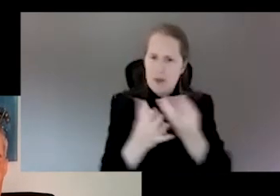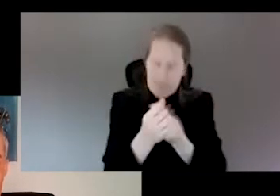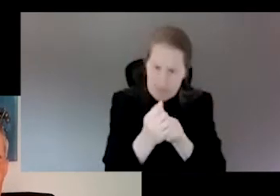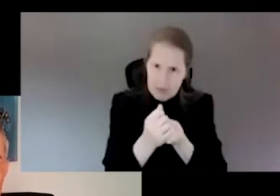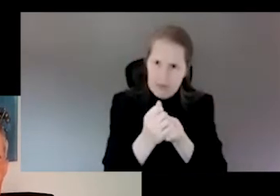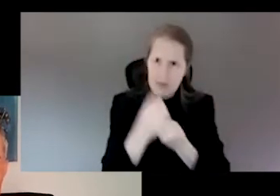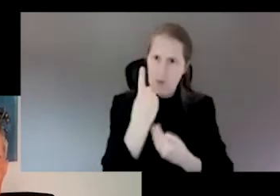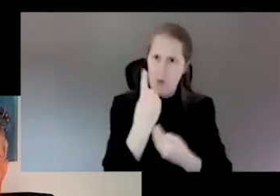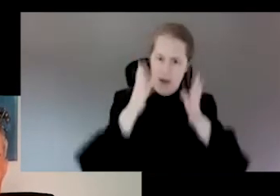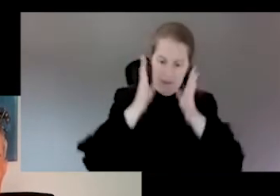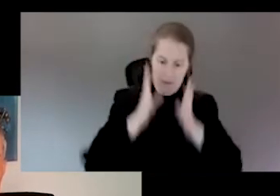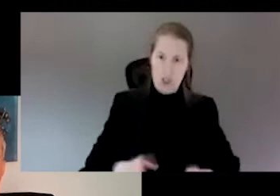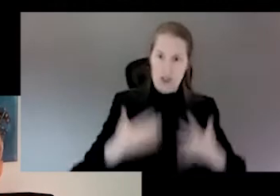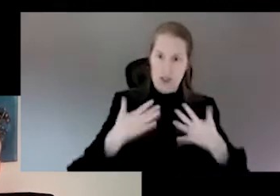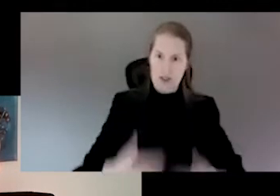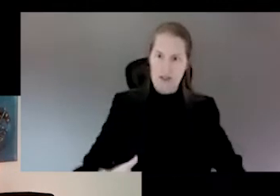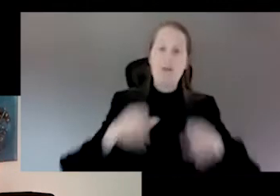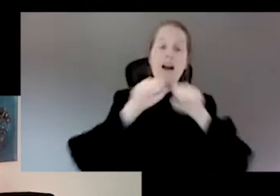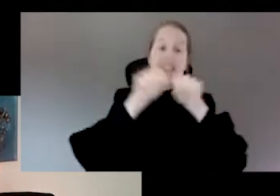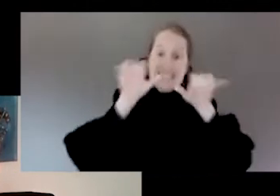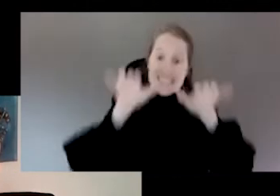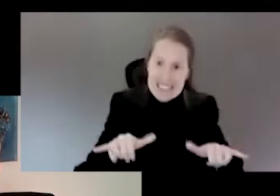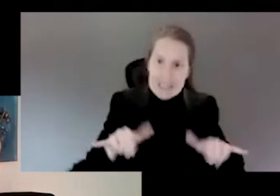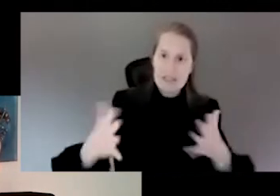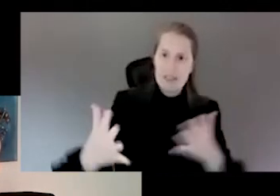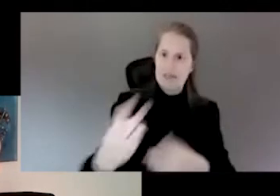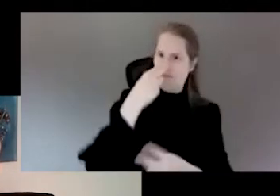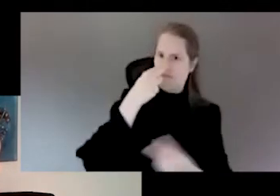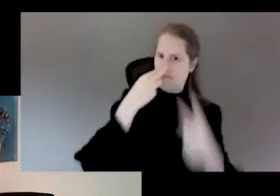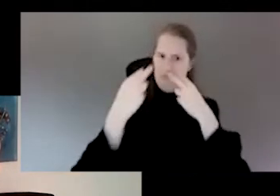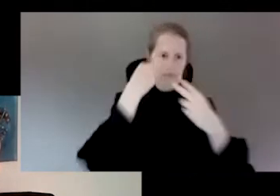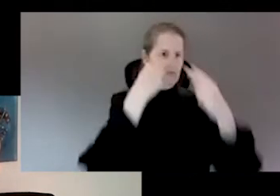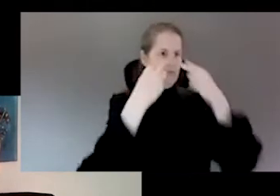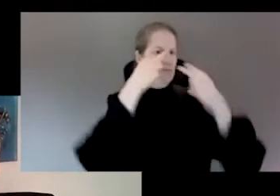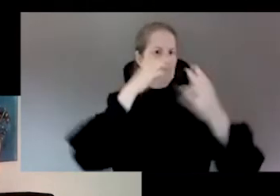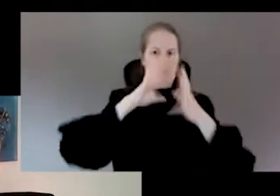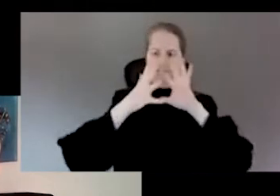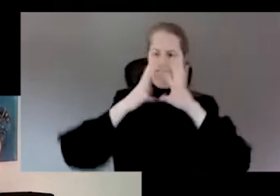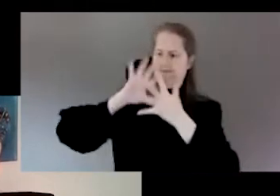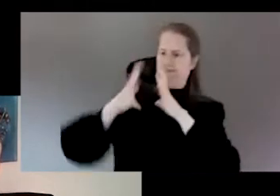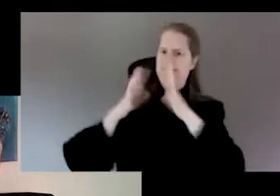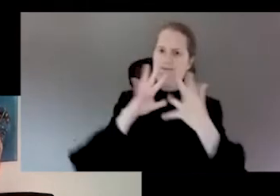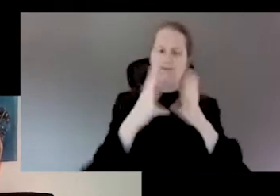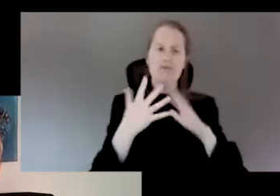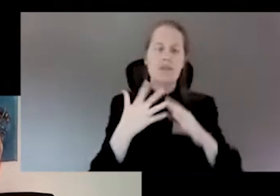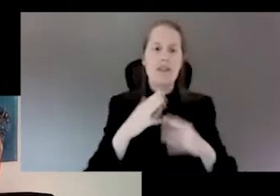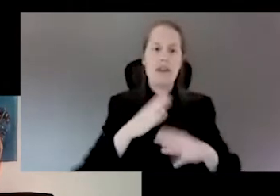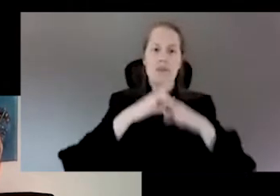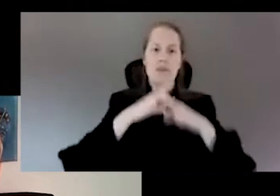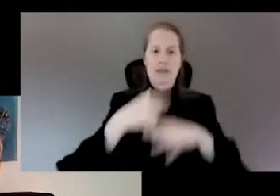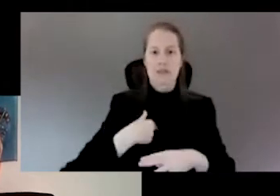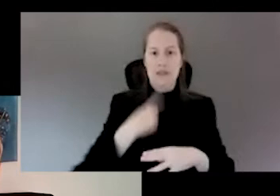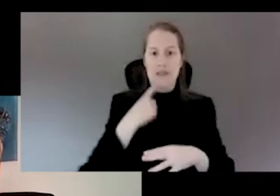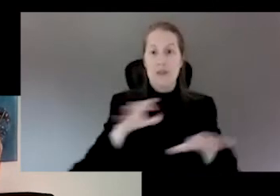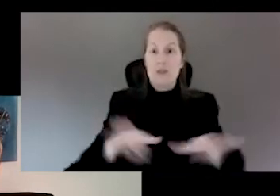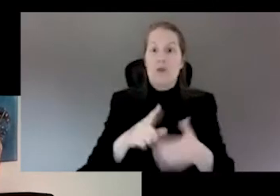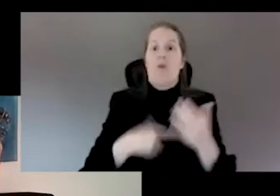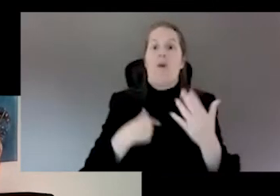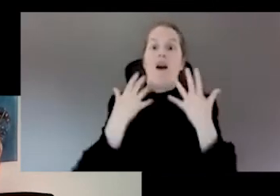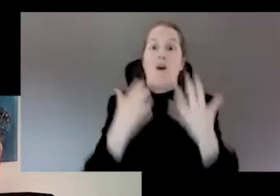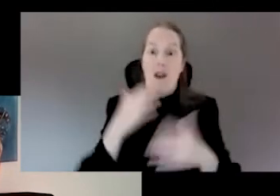a system that is in place that keeps me from being able to get to the places that I want to get